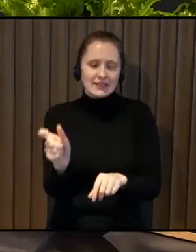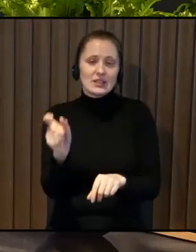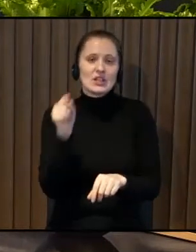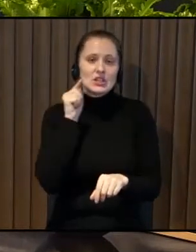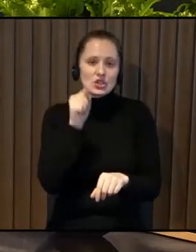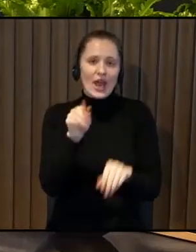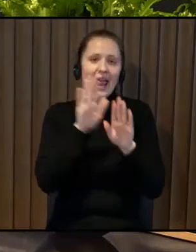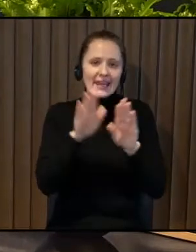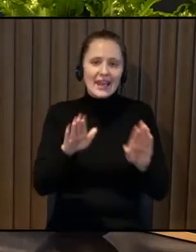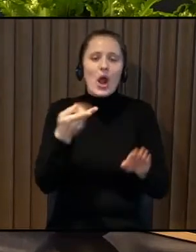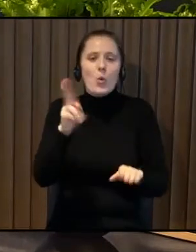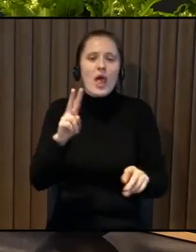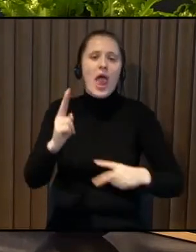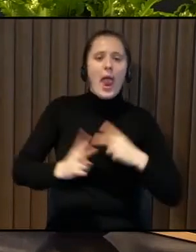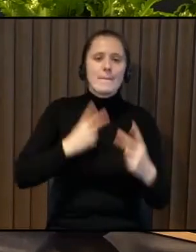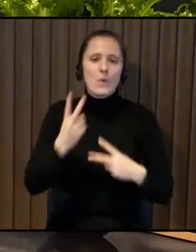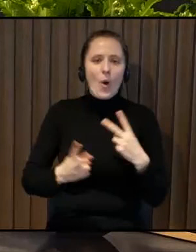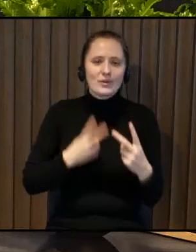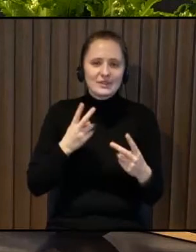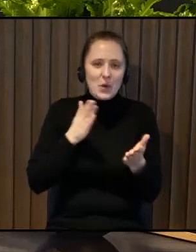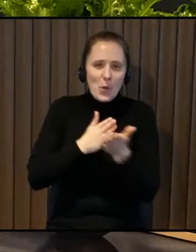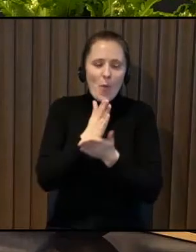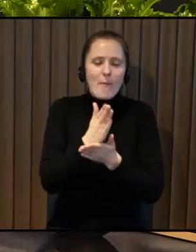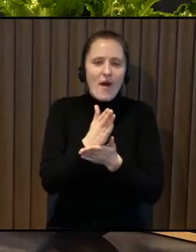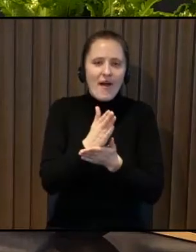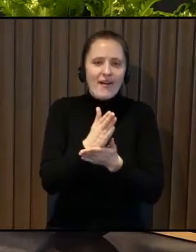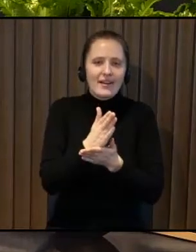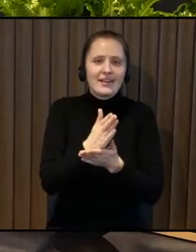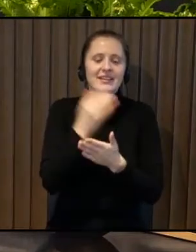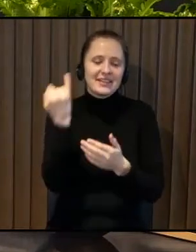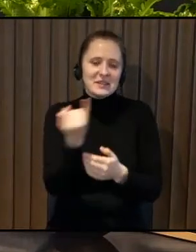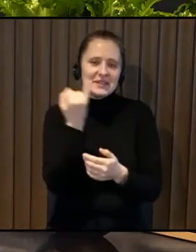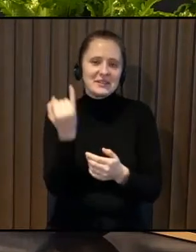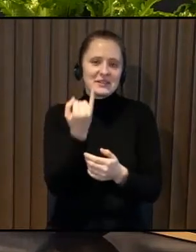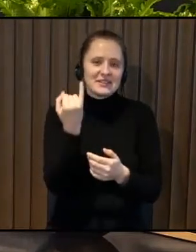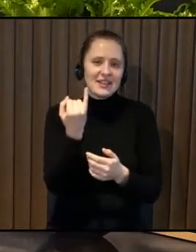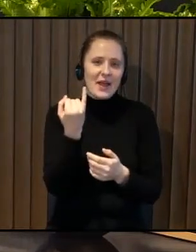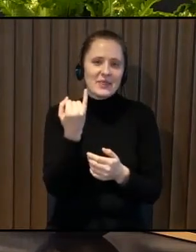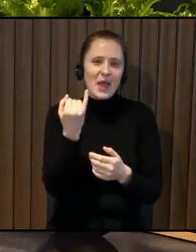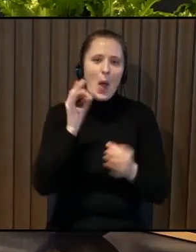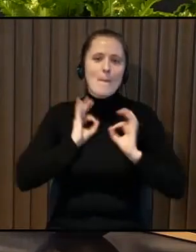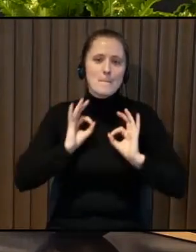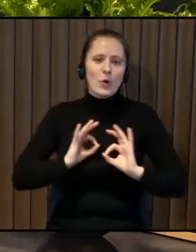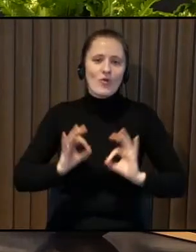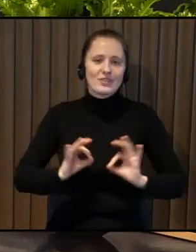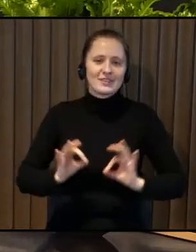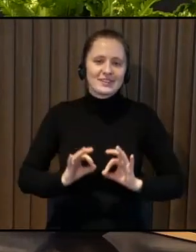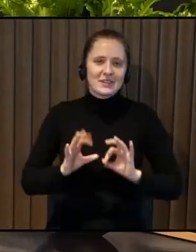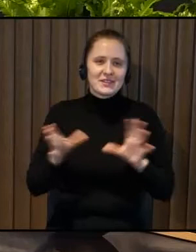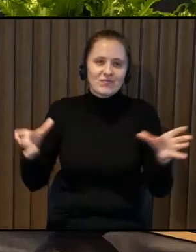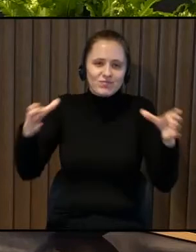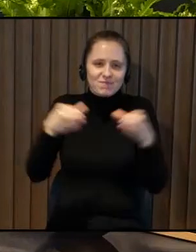your mood and your values, then you know whom to approach. OÇEGS ΝIKITINS